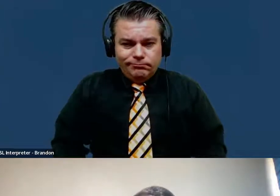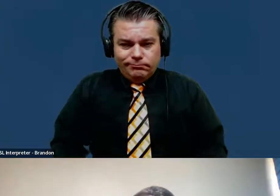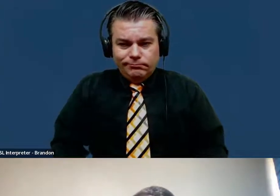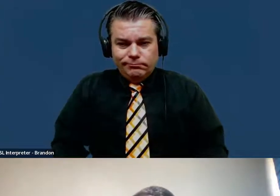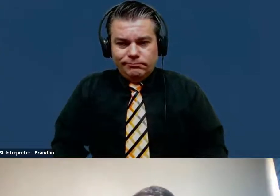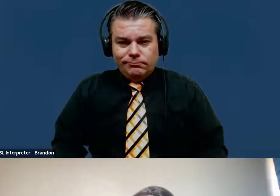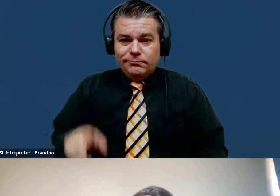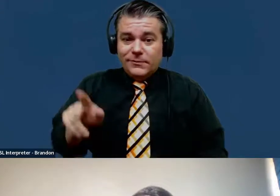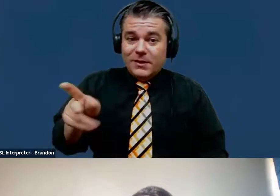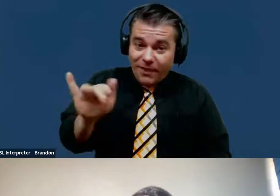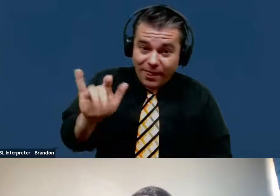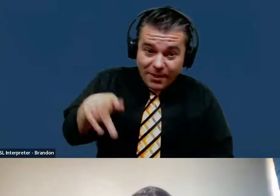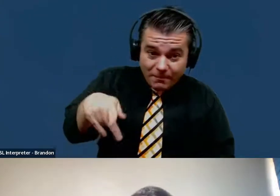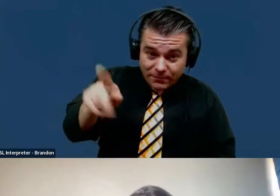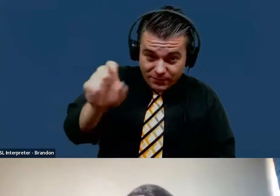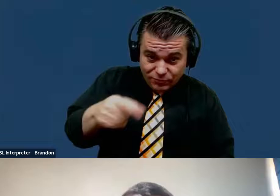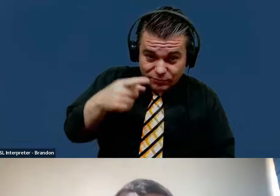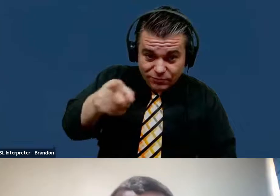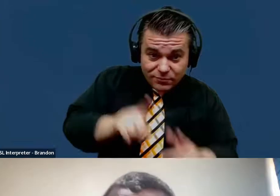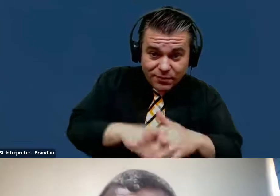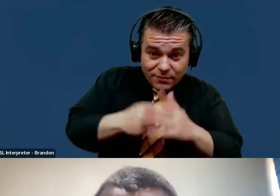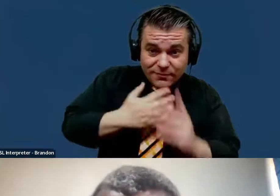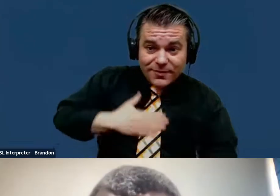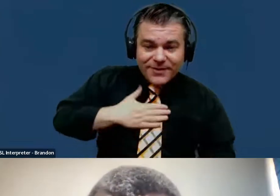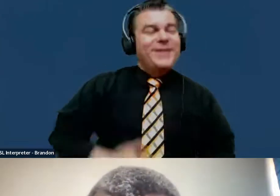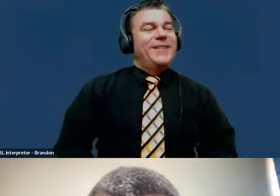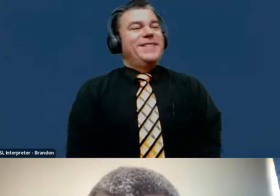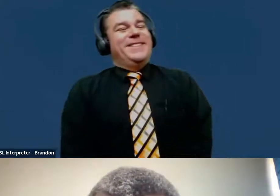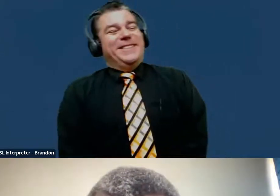Philip, can you start, please?